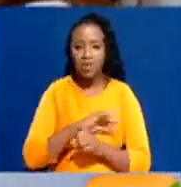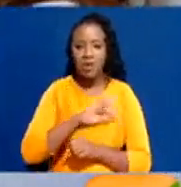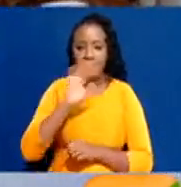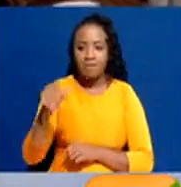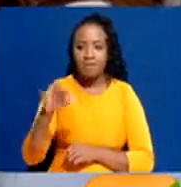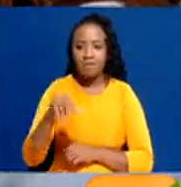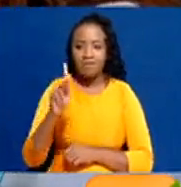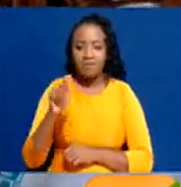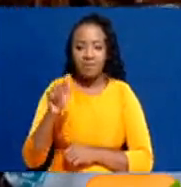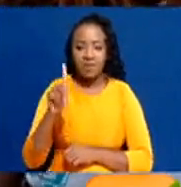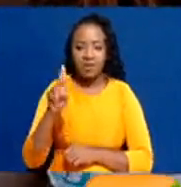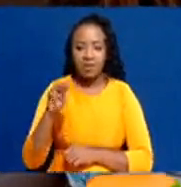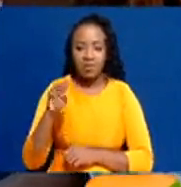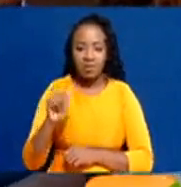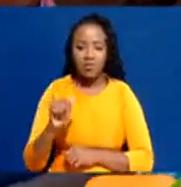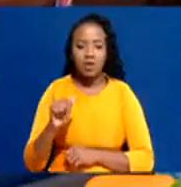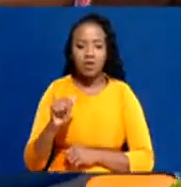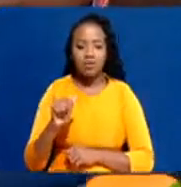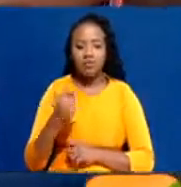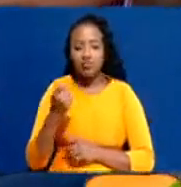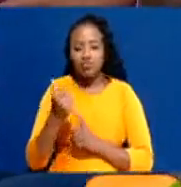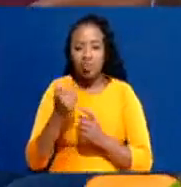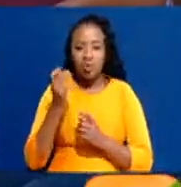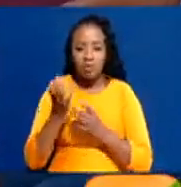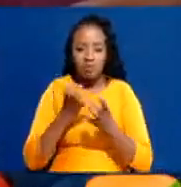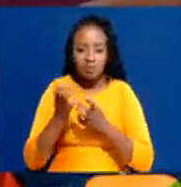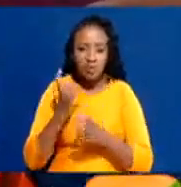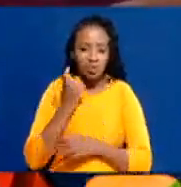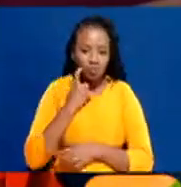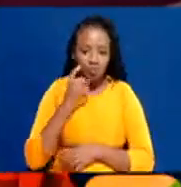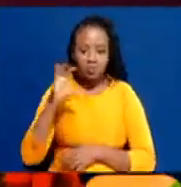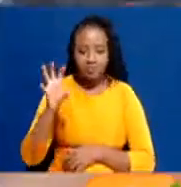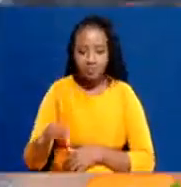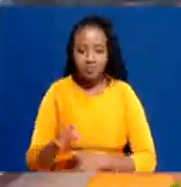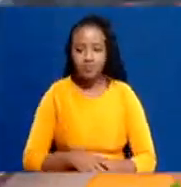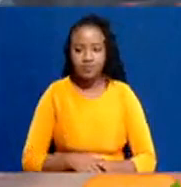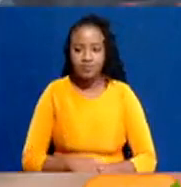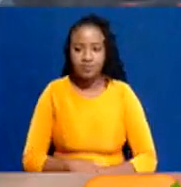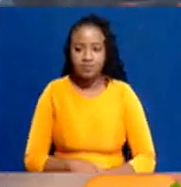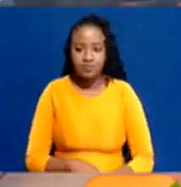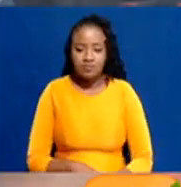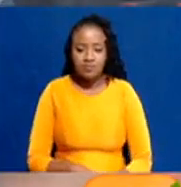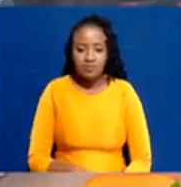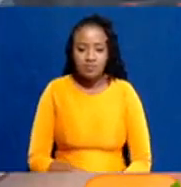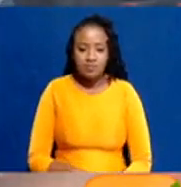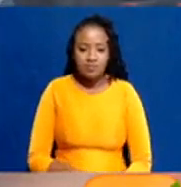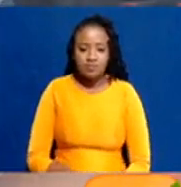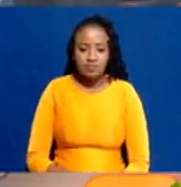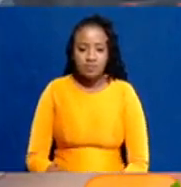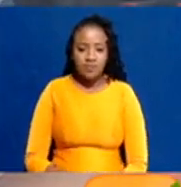rented a small space where he started a small beauty and cosmetics business. Hapo kwa soko pakakuja shida